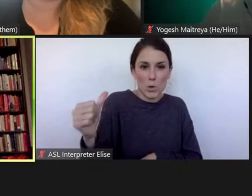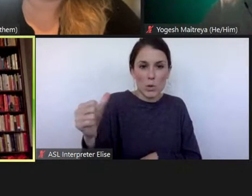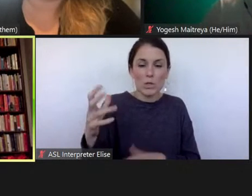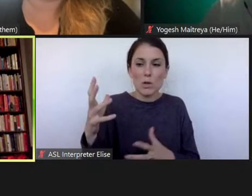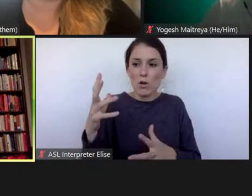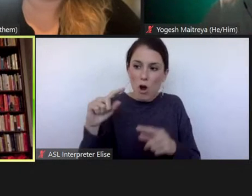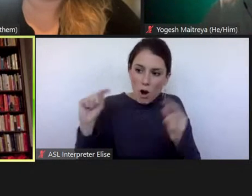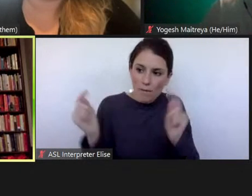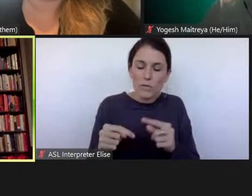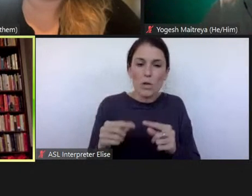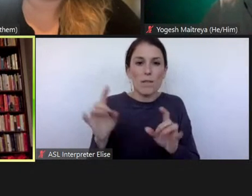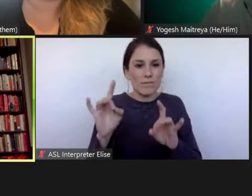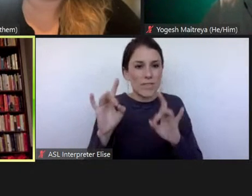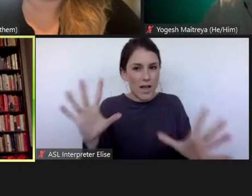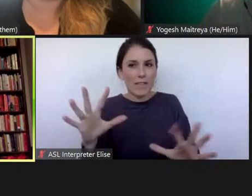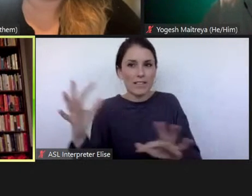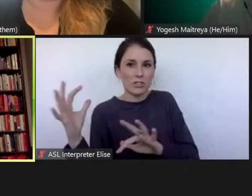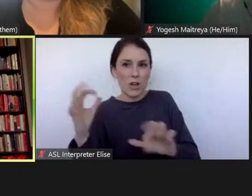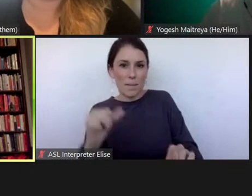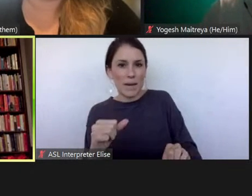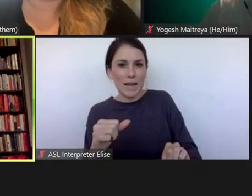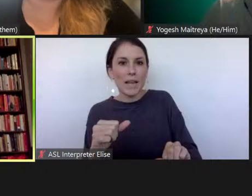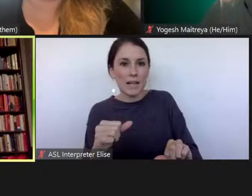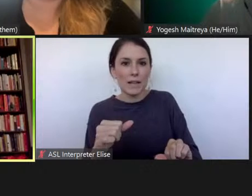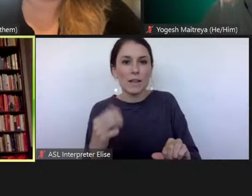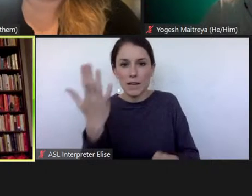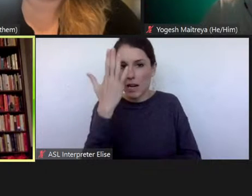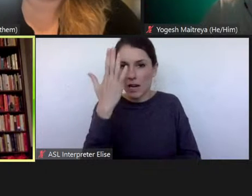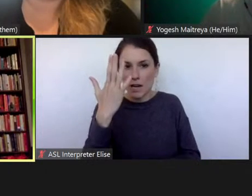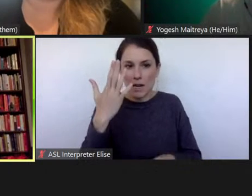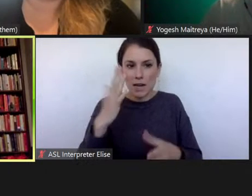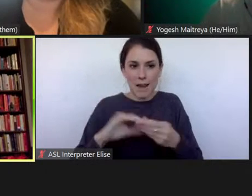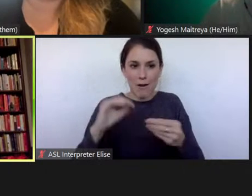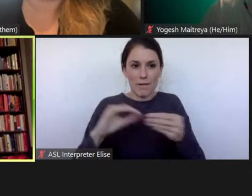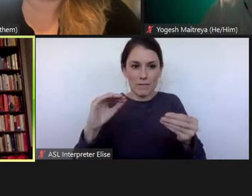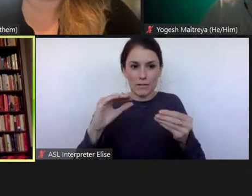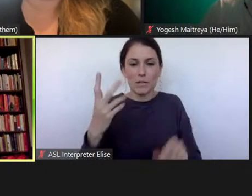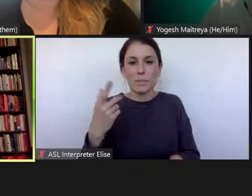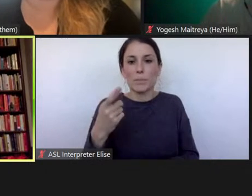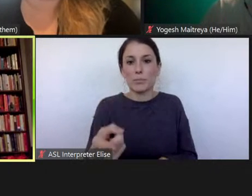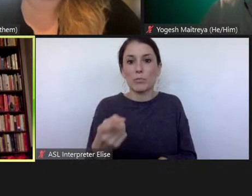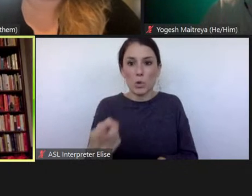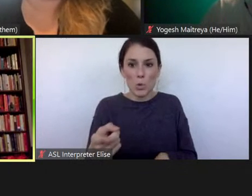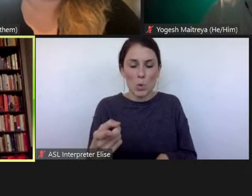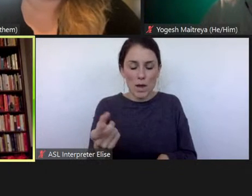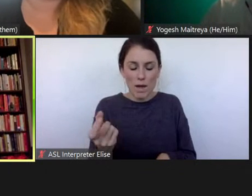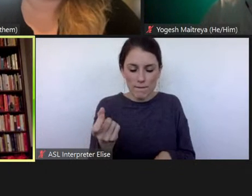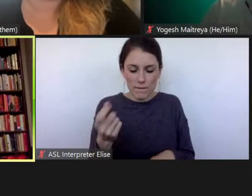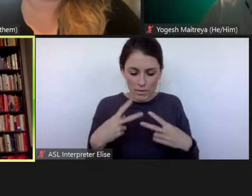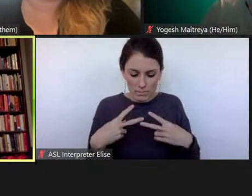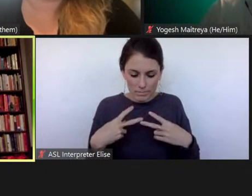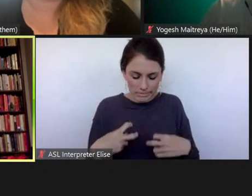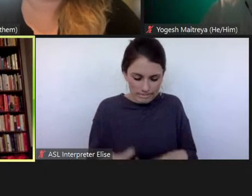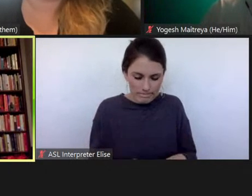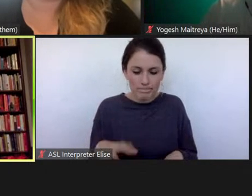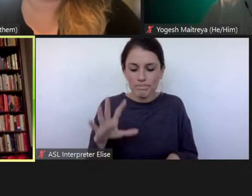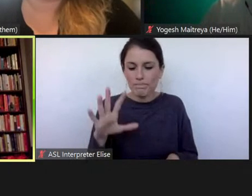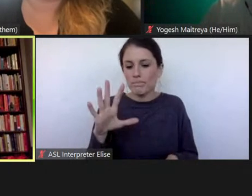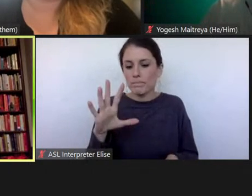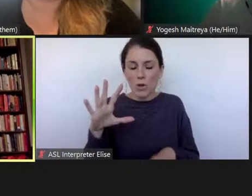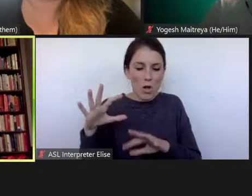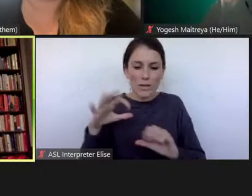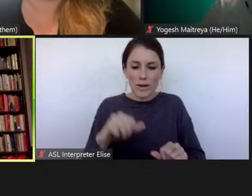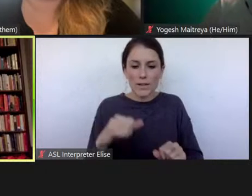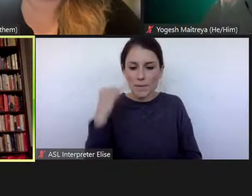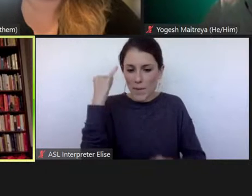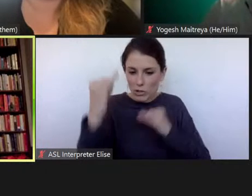dominating narratives. You've reconciled in ways before us colonized imaginations